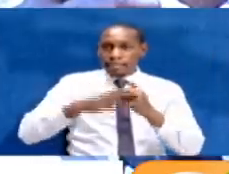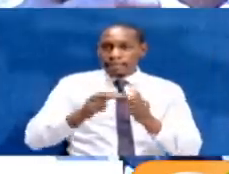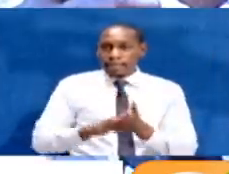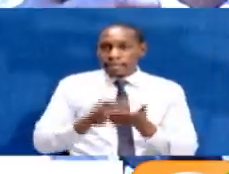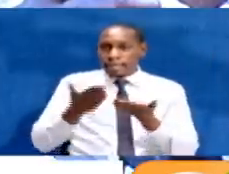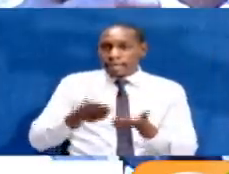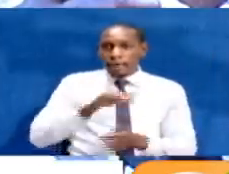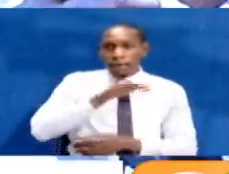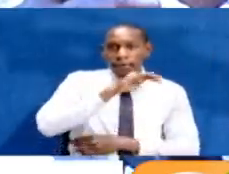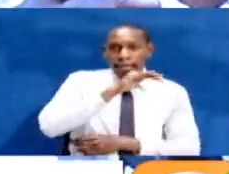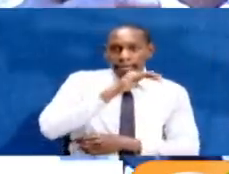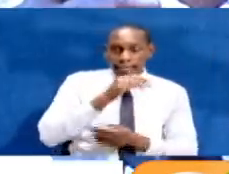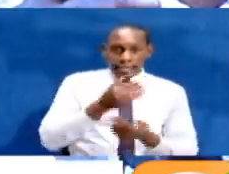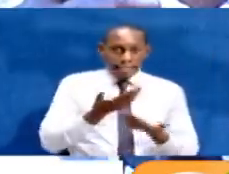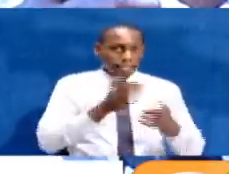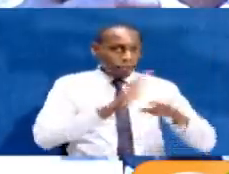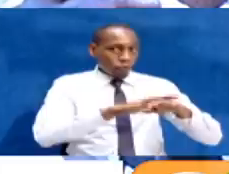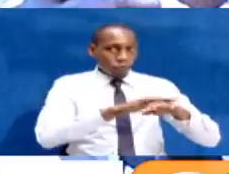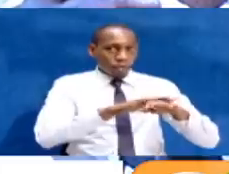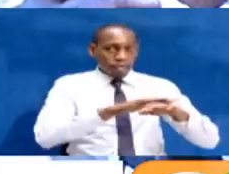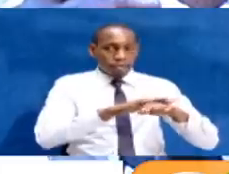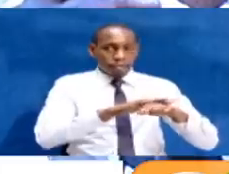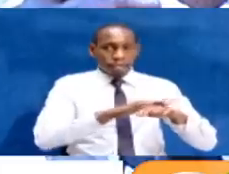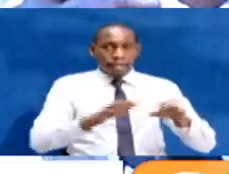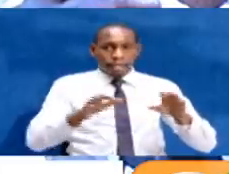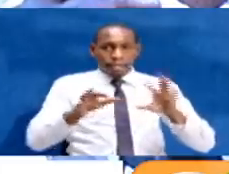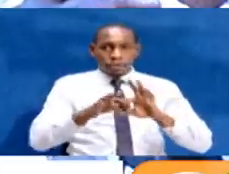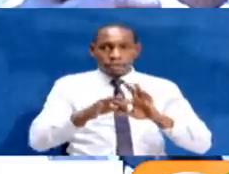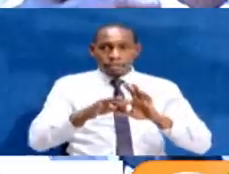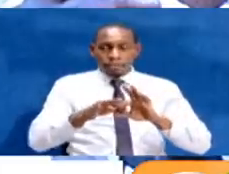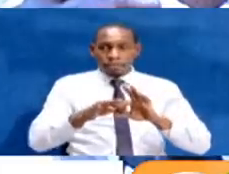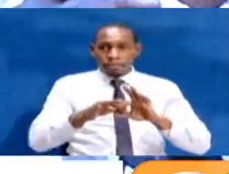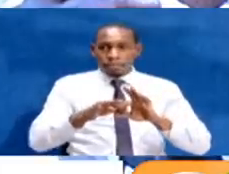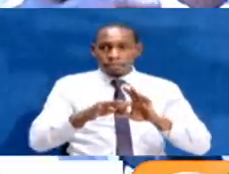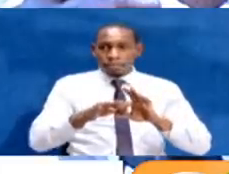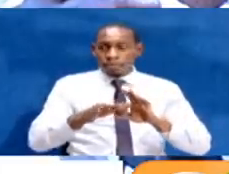2017. What makes Raila Odinga attractive for an alliance with